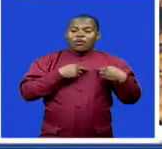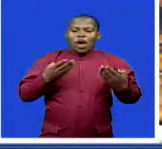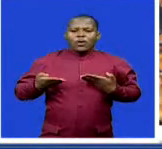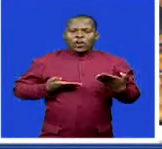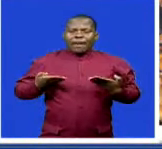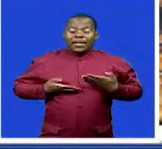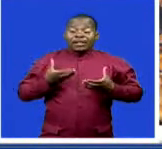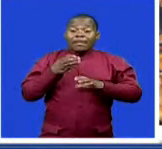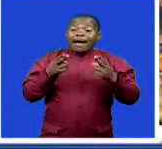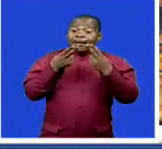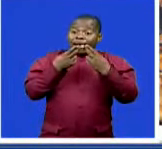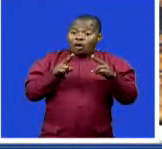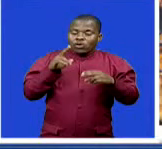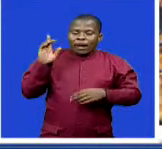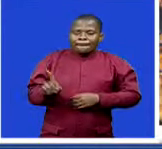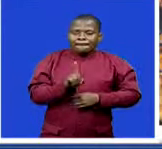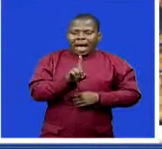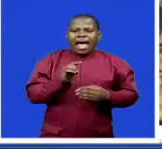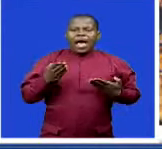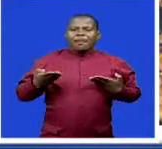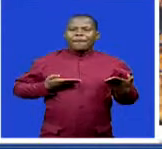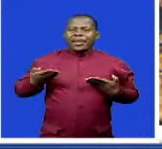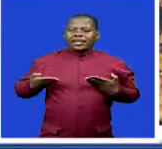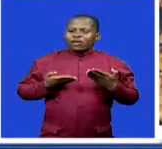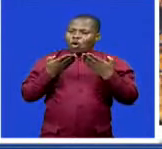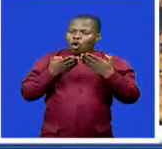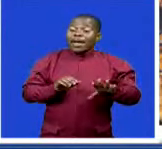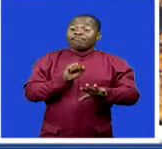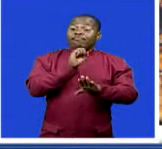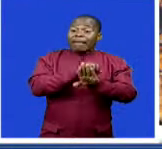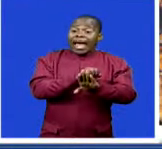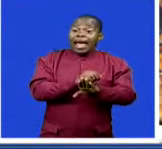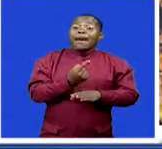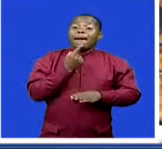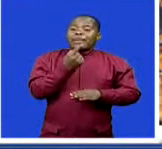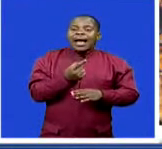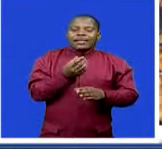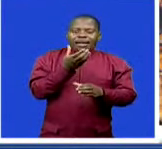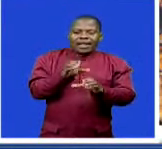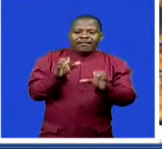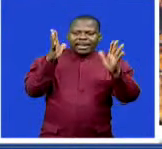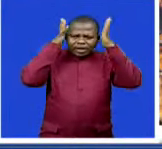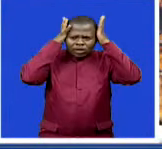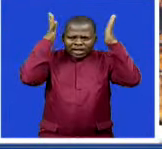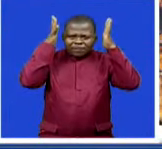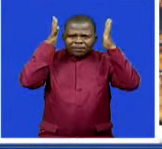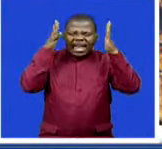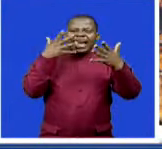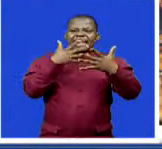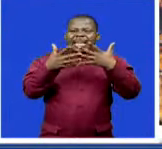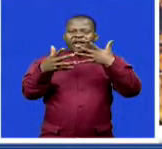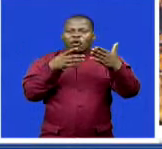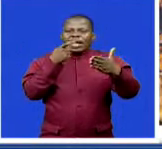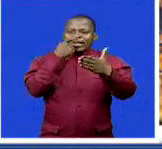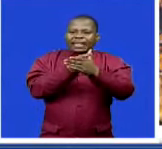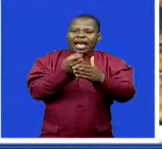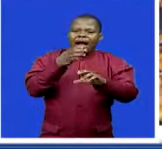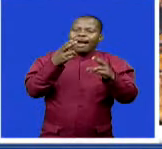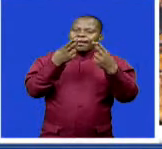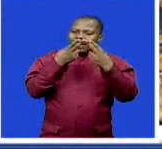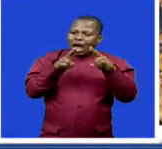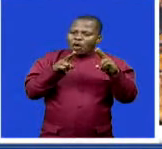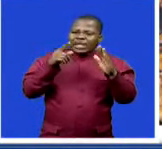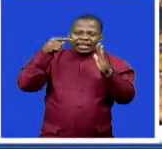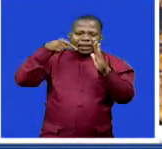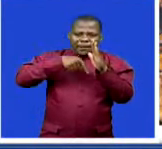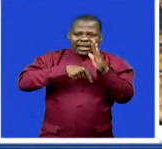importing goods and services to exporting them. Now, the company says This can be done in different ways, which include